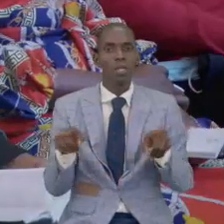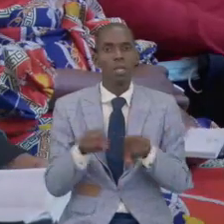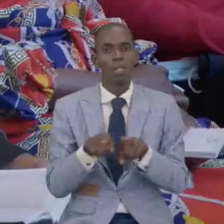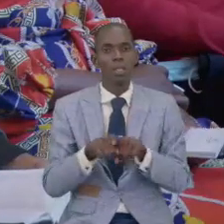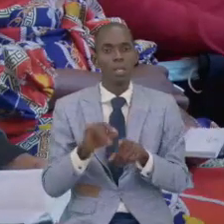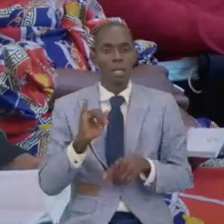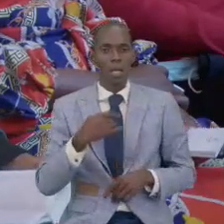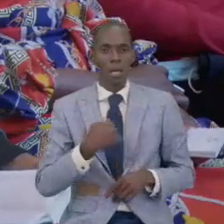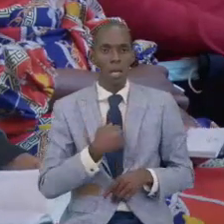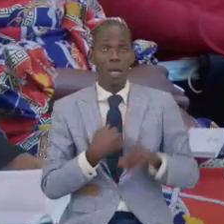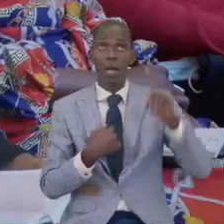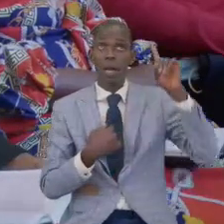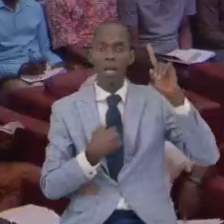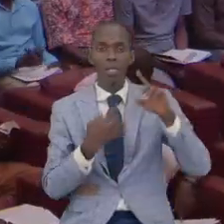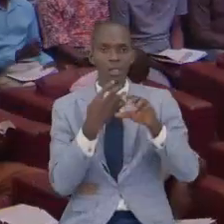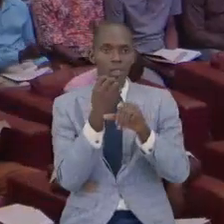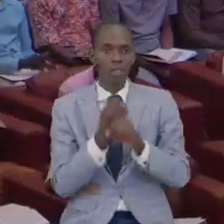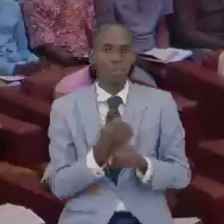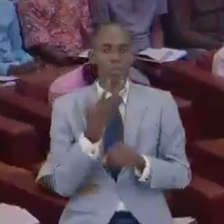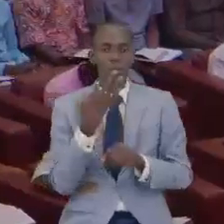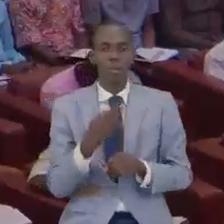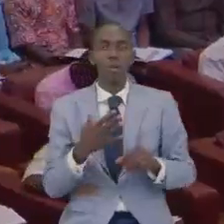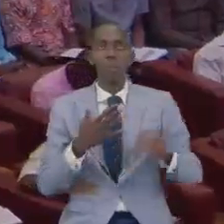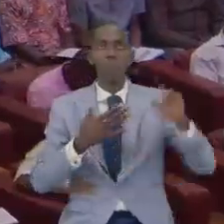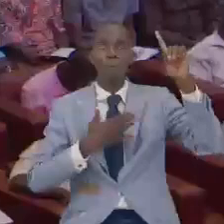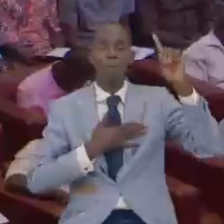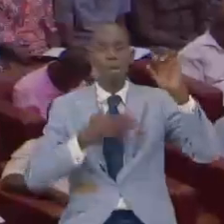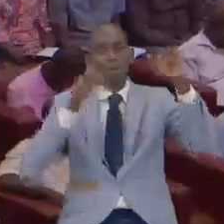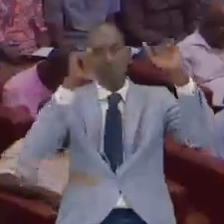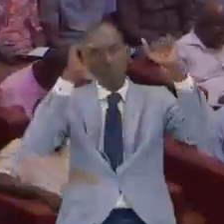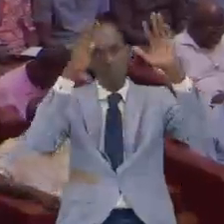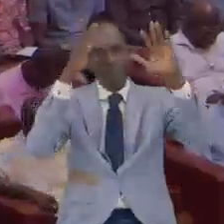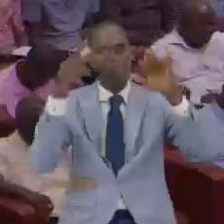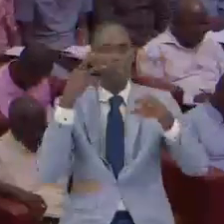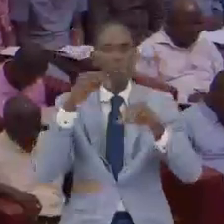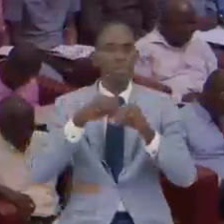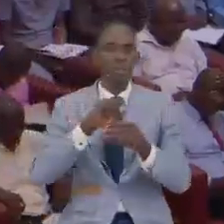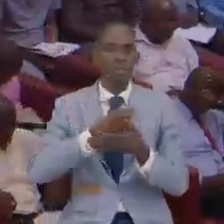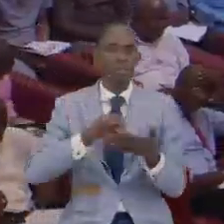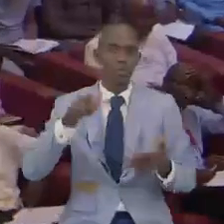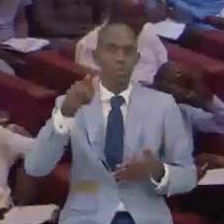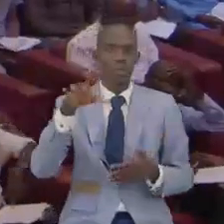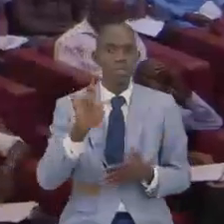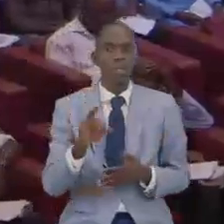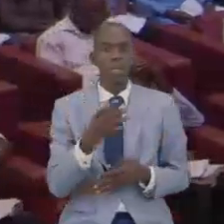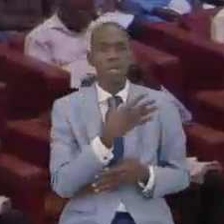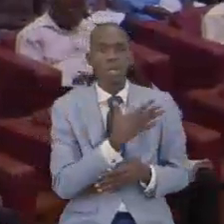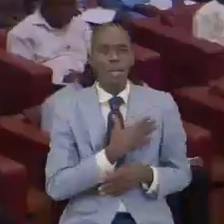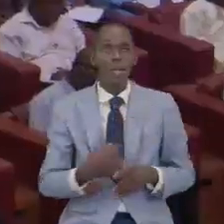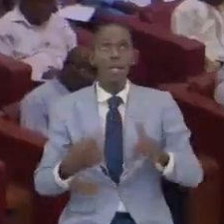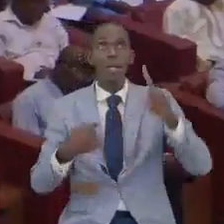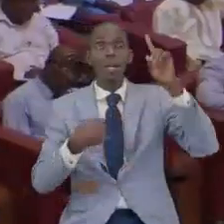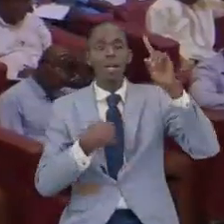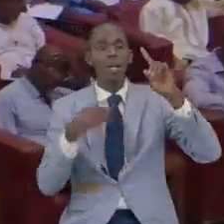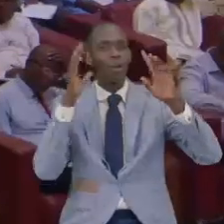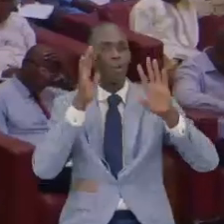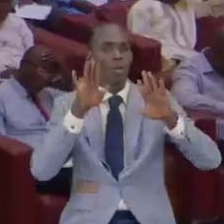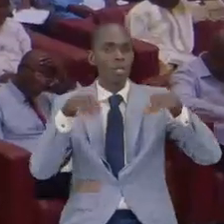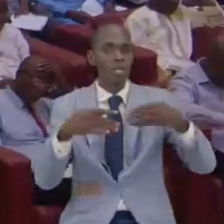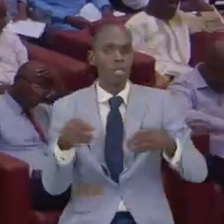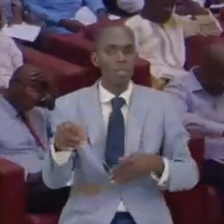as I received of my Father. Verse 28, it says, and I will give